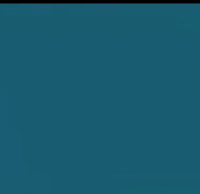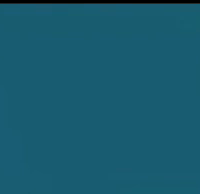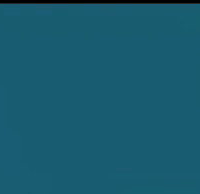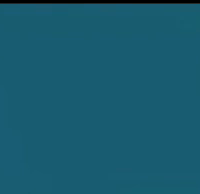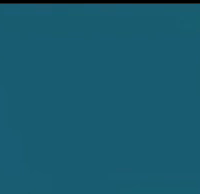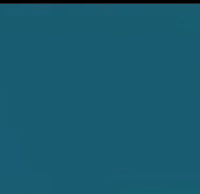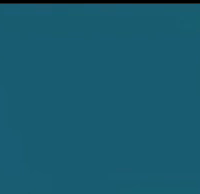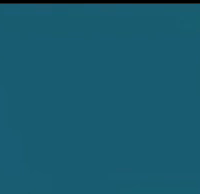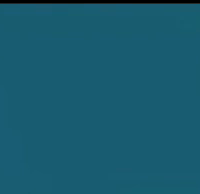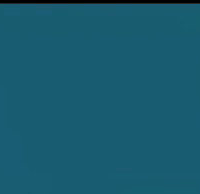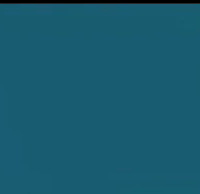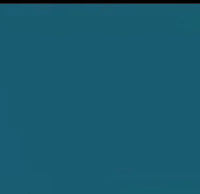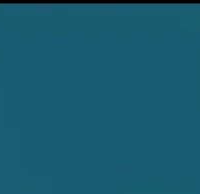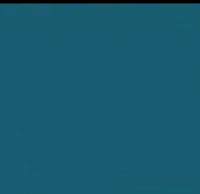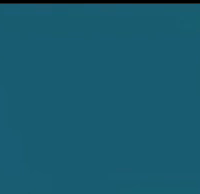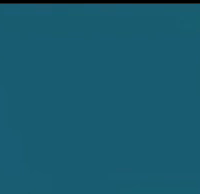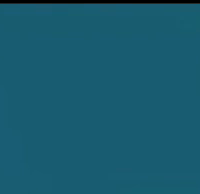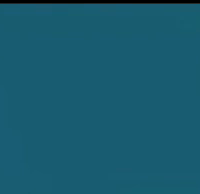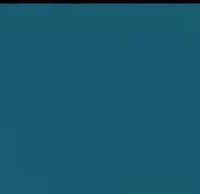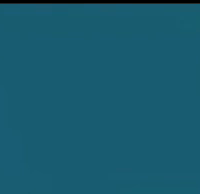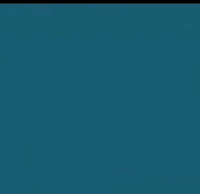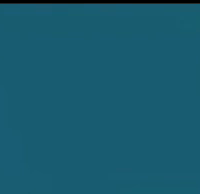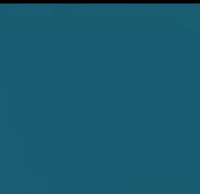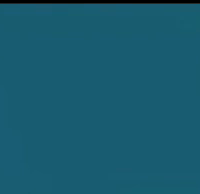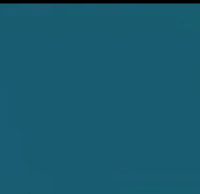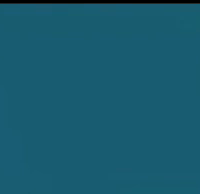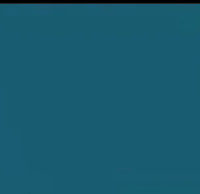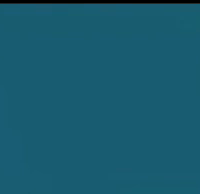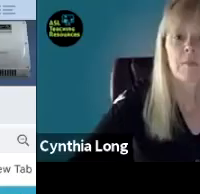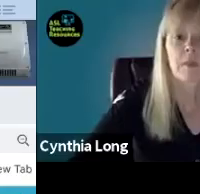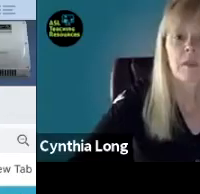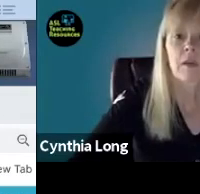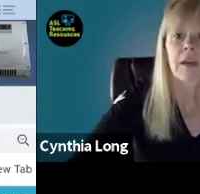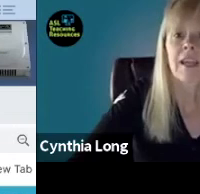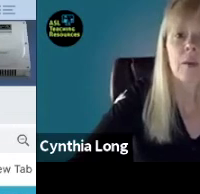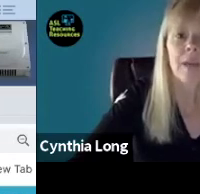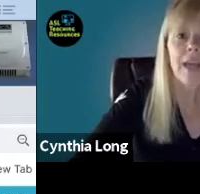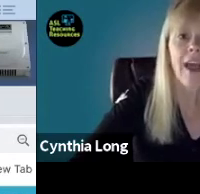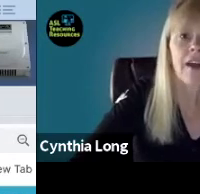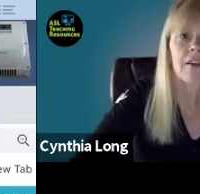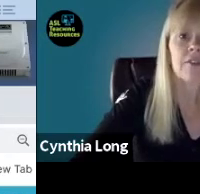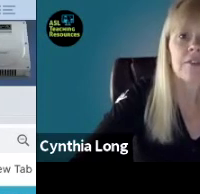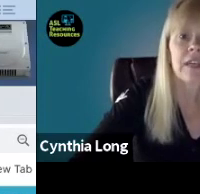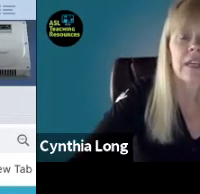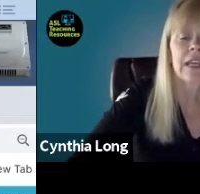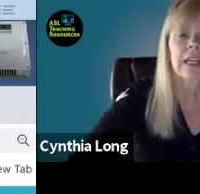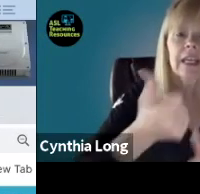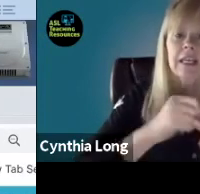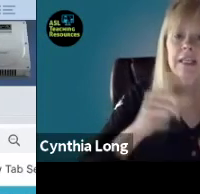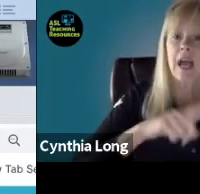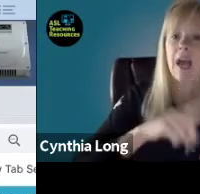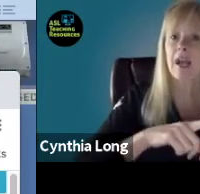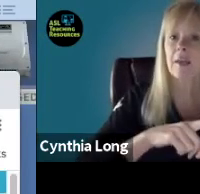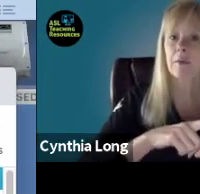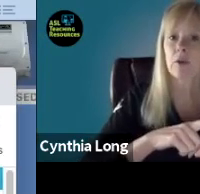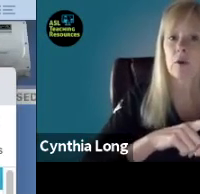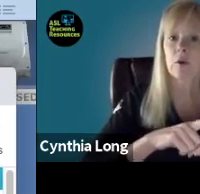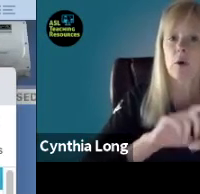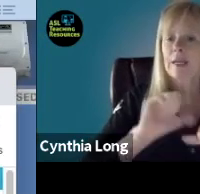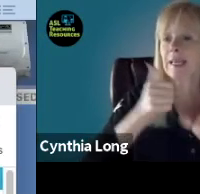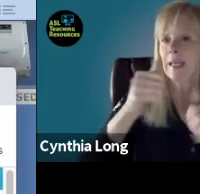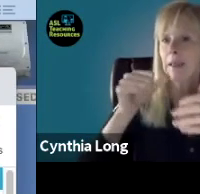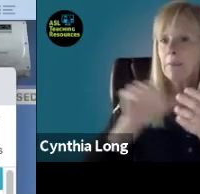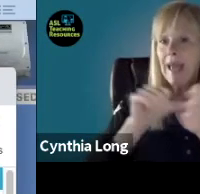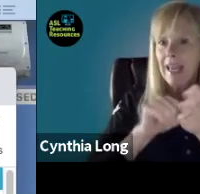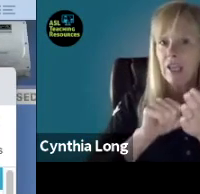you how I suggest doing things at a distance. Okay, here we have, anytime you're